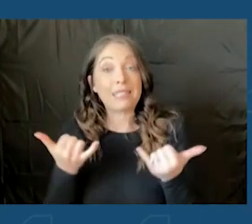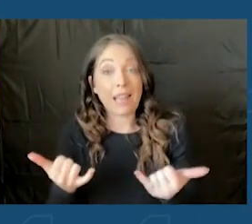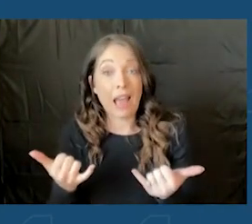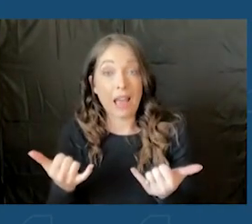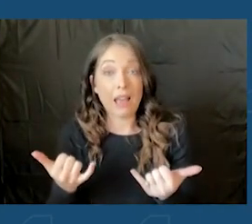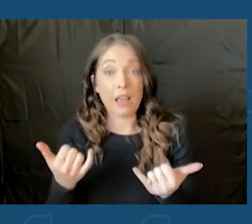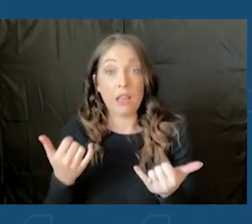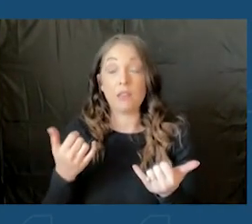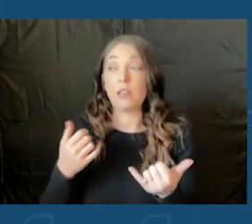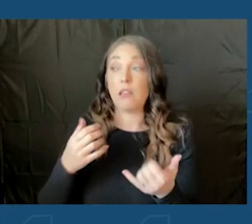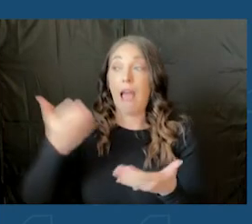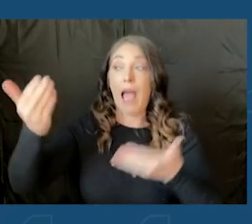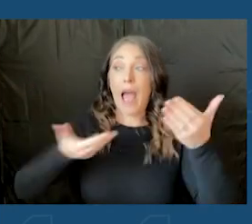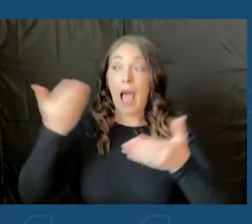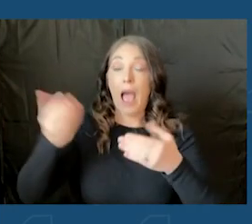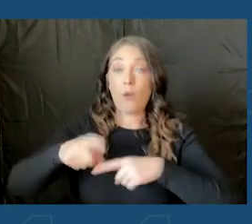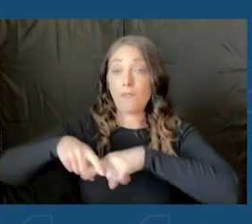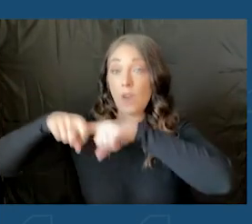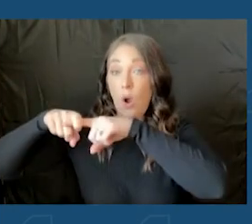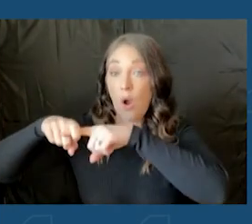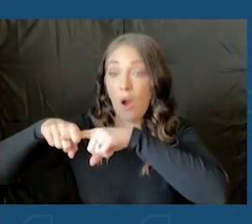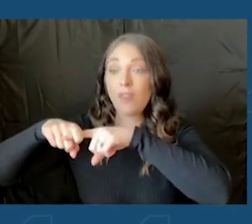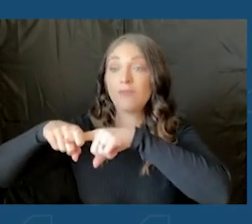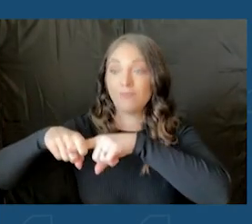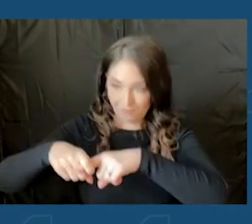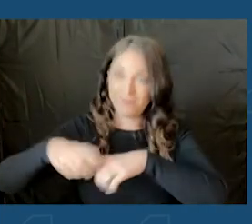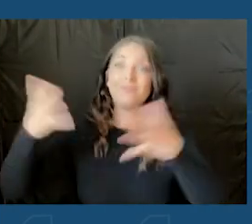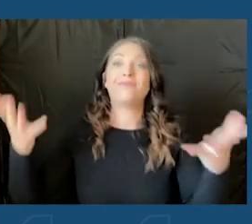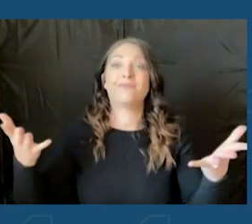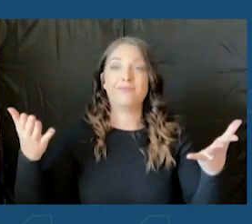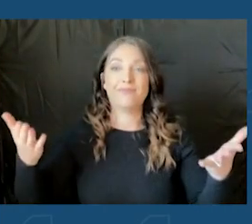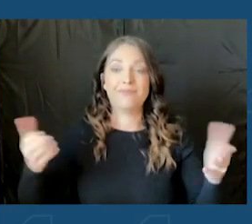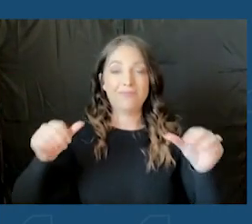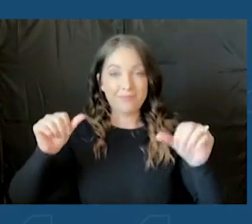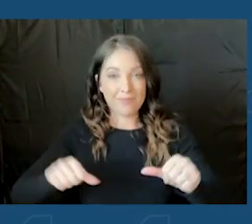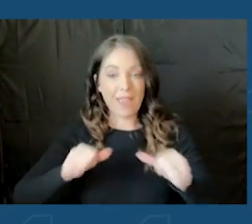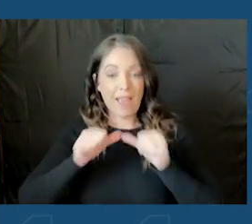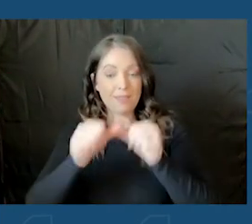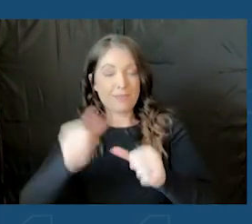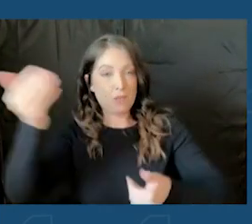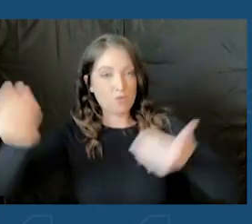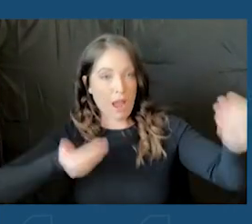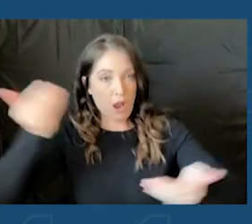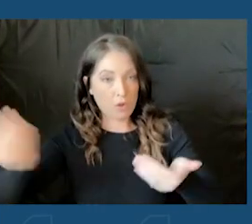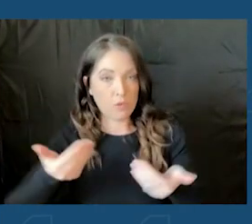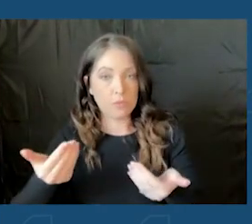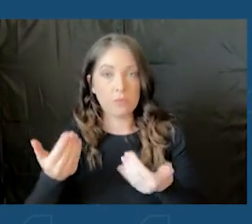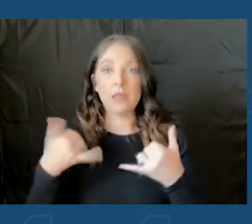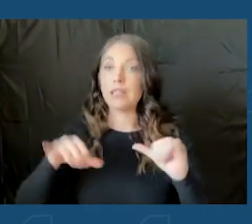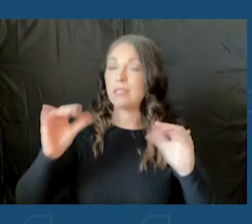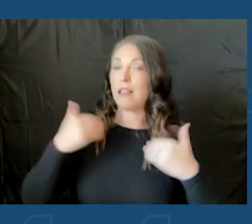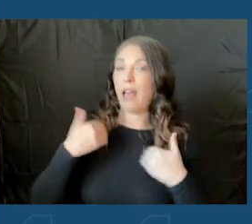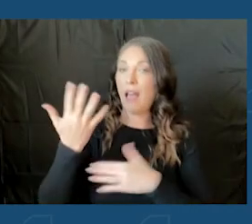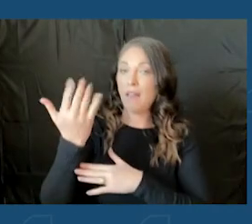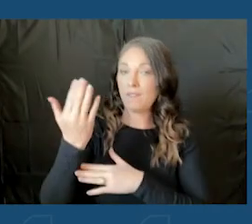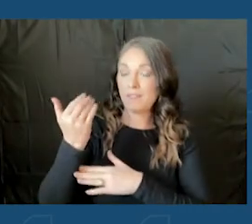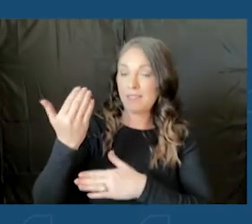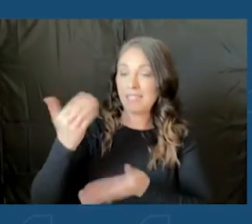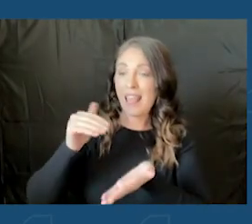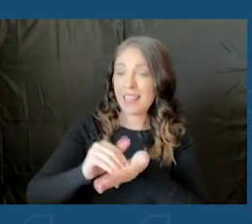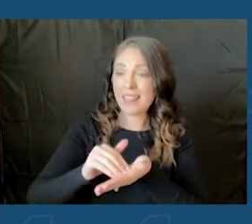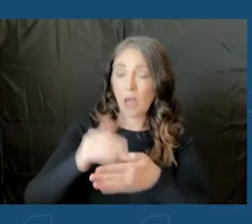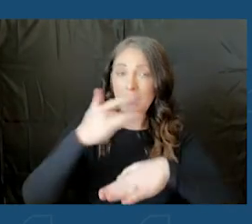was in place. We told them that they still can continue to hire. We still have about 15,000 vacancies in state